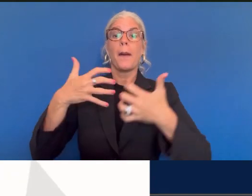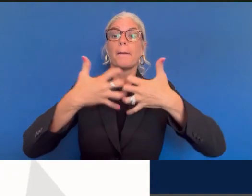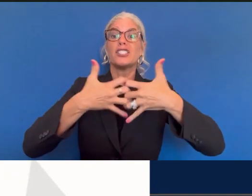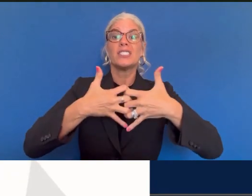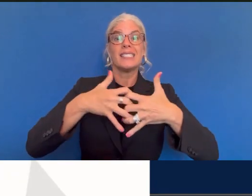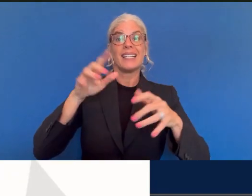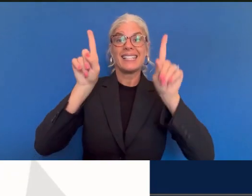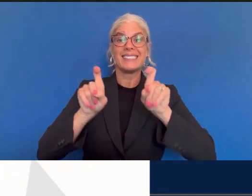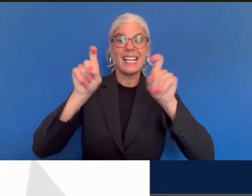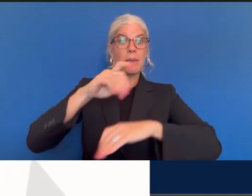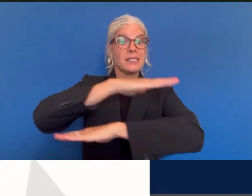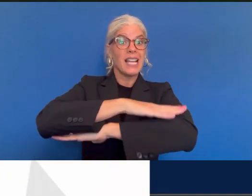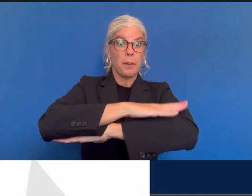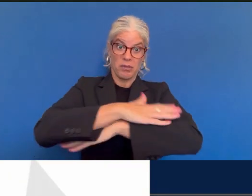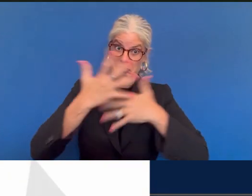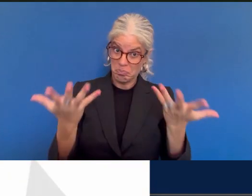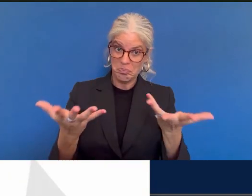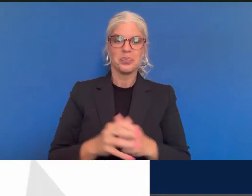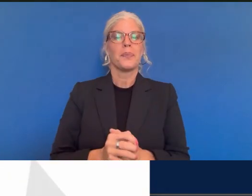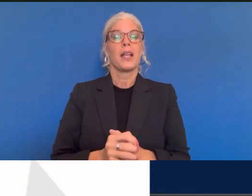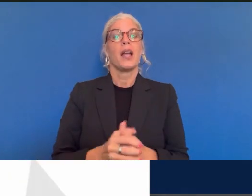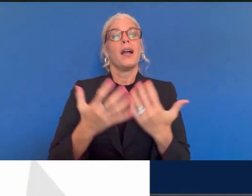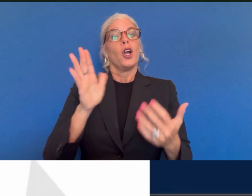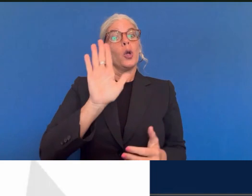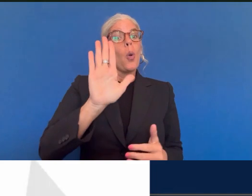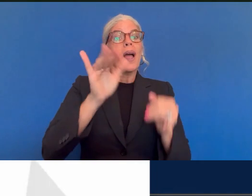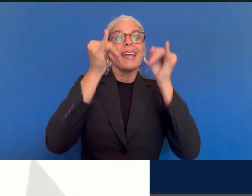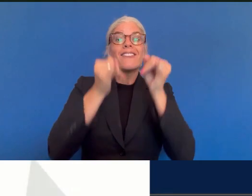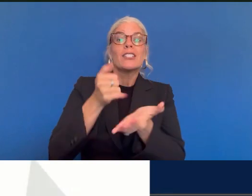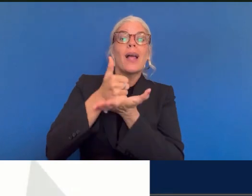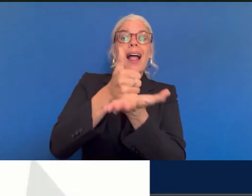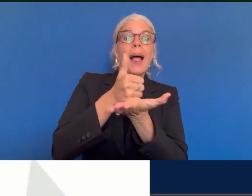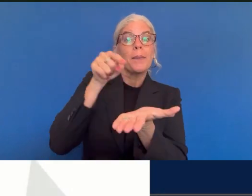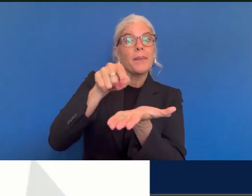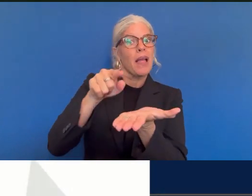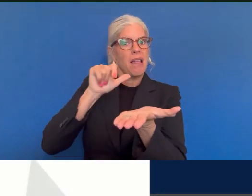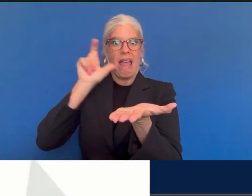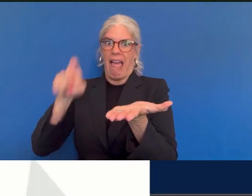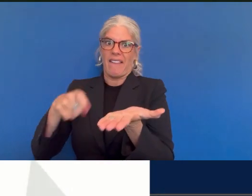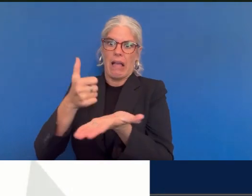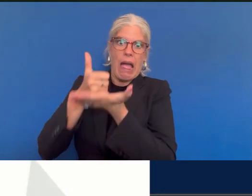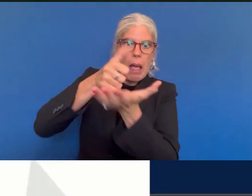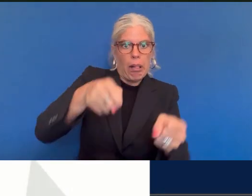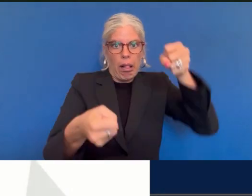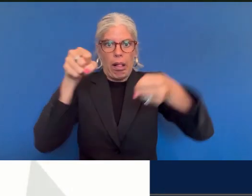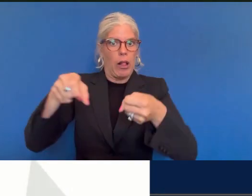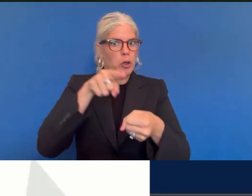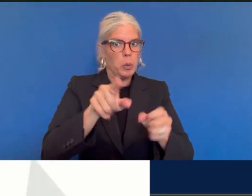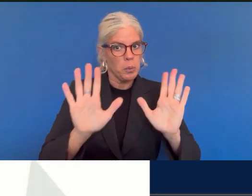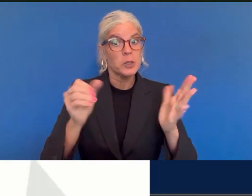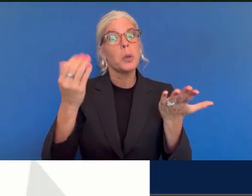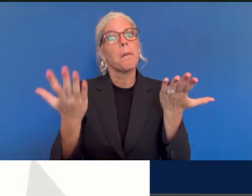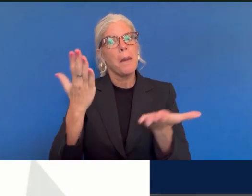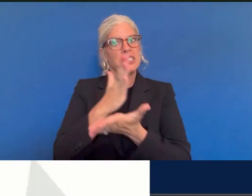tables, your individual attendant not having to help you in any way. So there's been